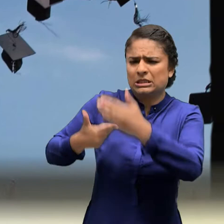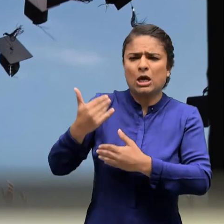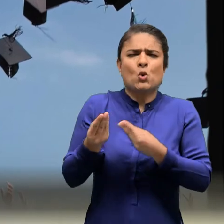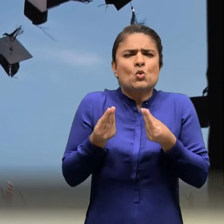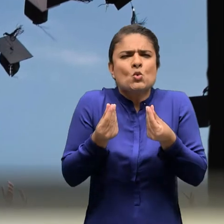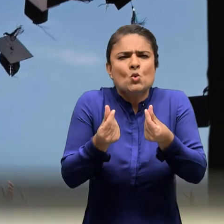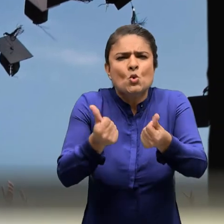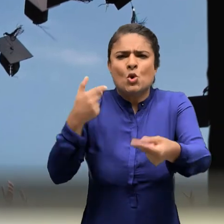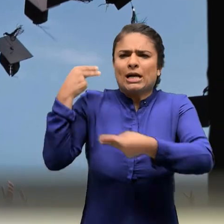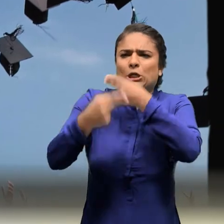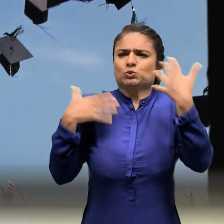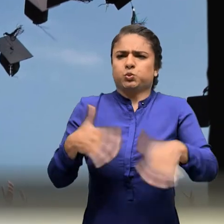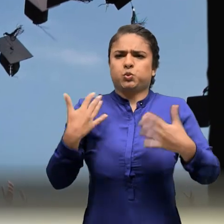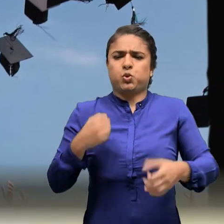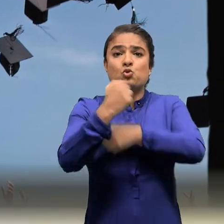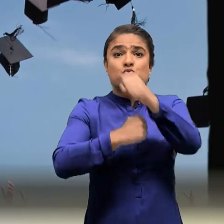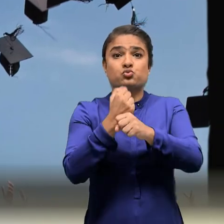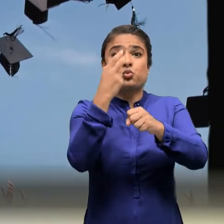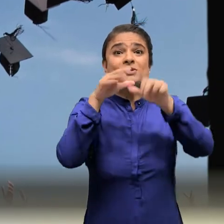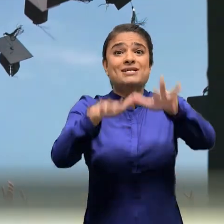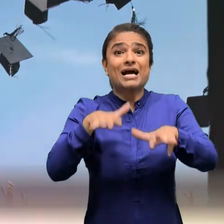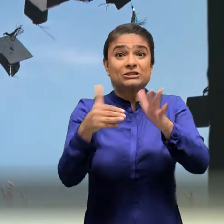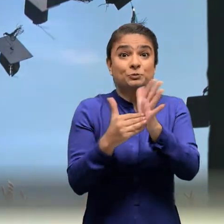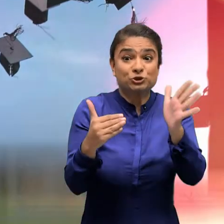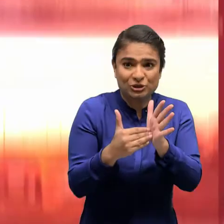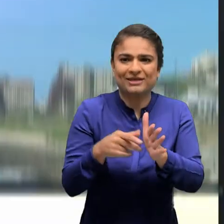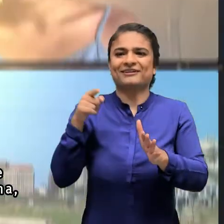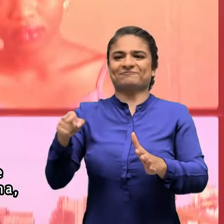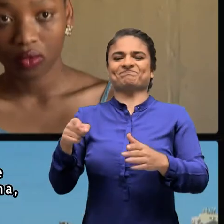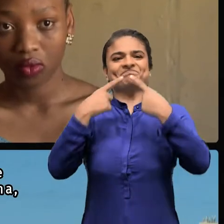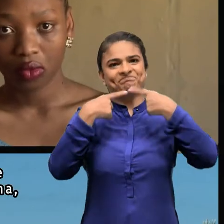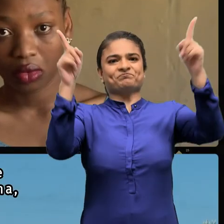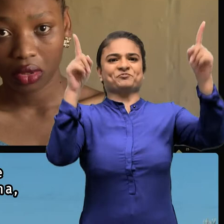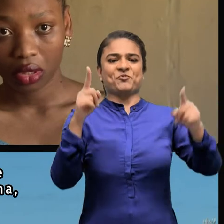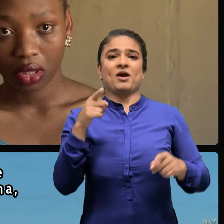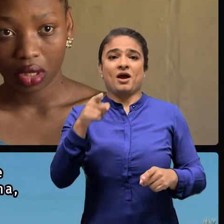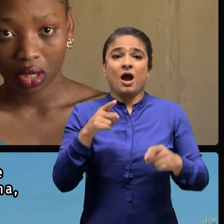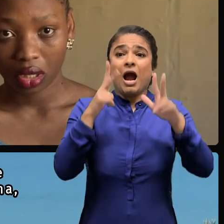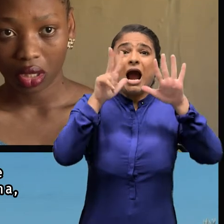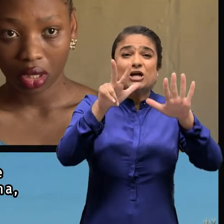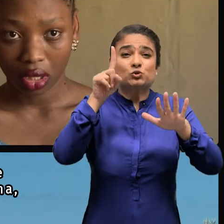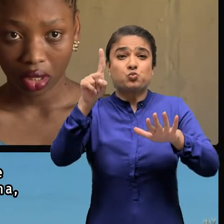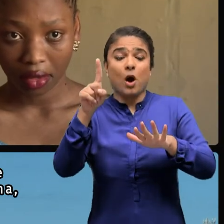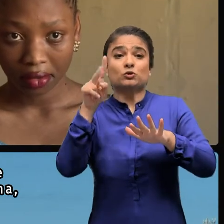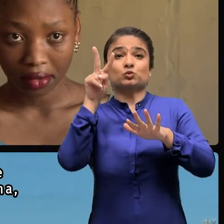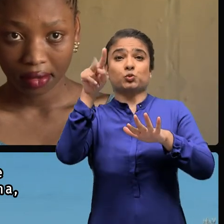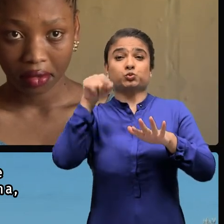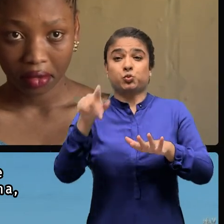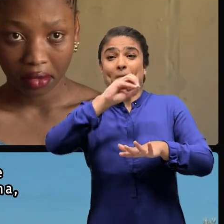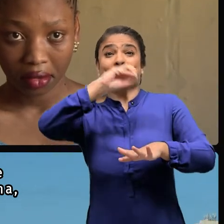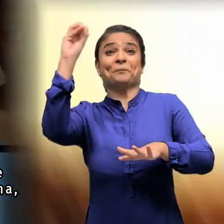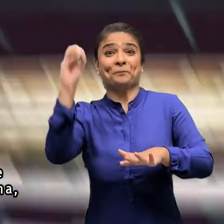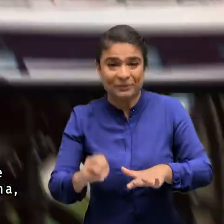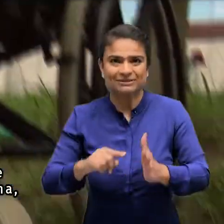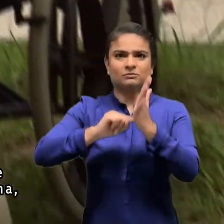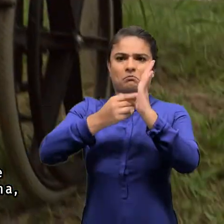the 2019 matric pass rate to 81.3%. One such top achiever is none other than Siba